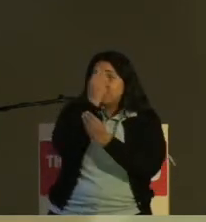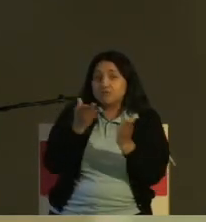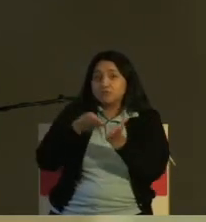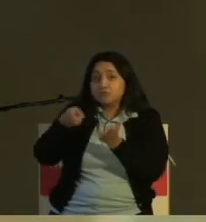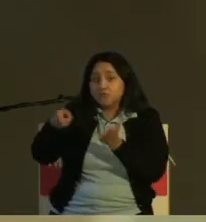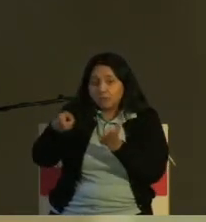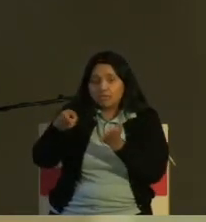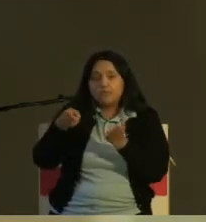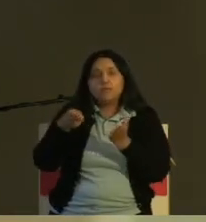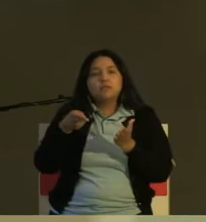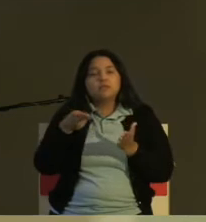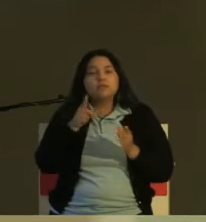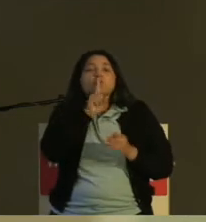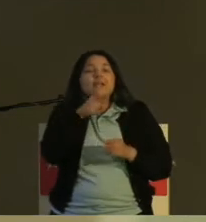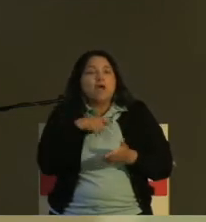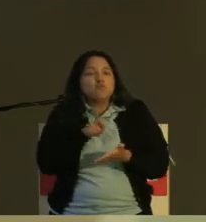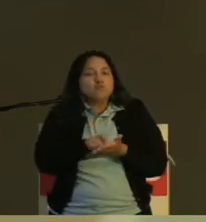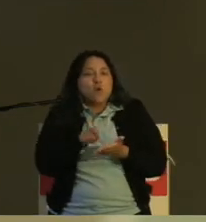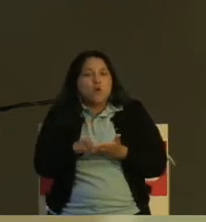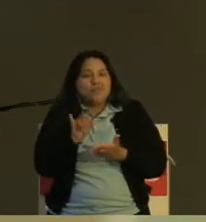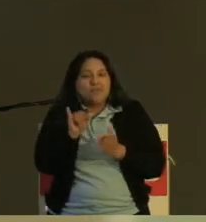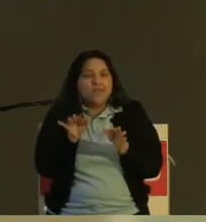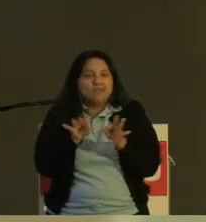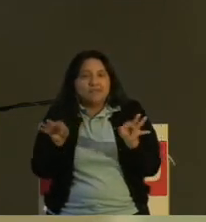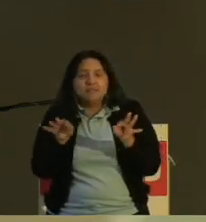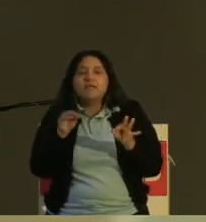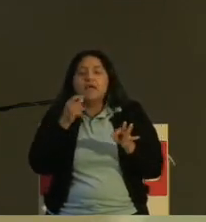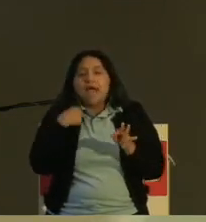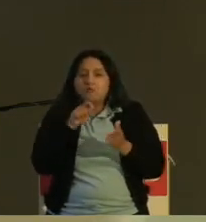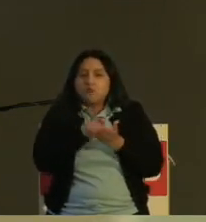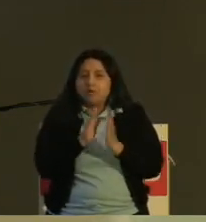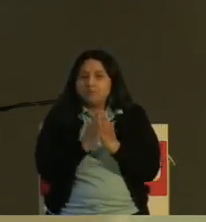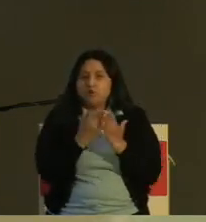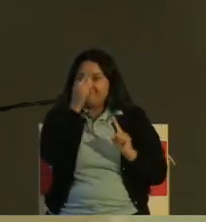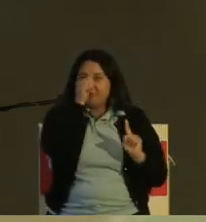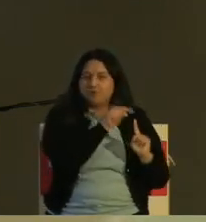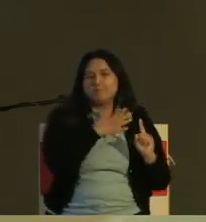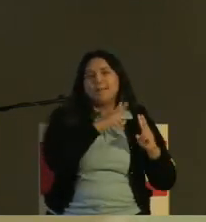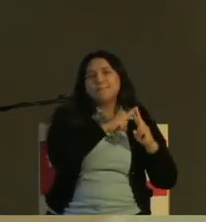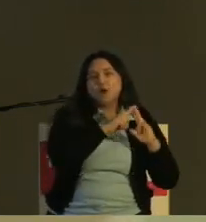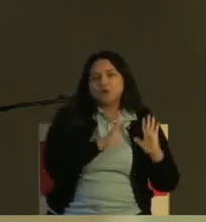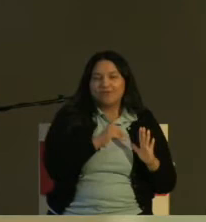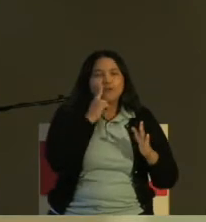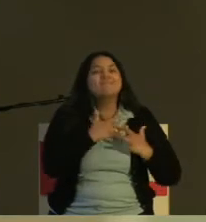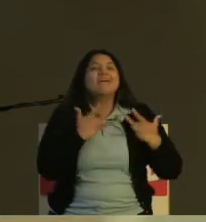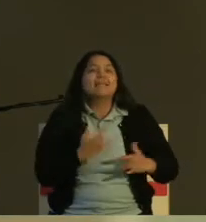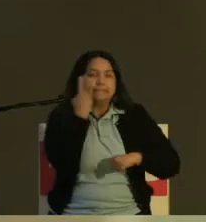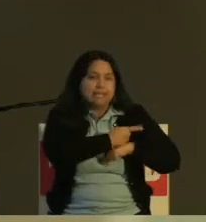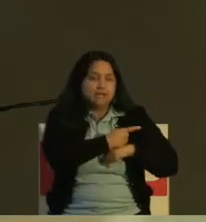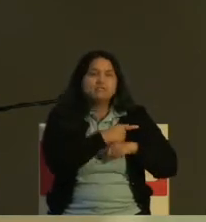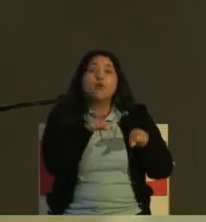that translator's note for a little booklet I made her for Valentine's Day. It said, "Lover, I have taken